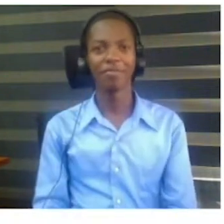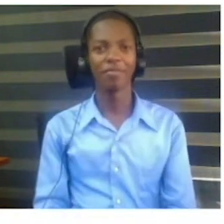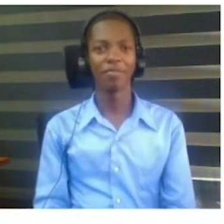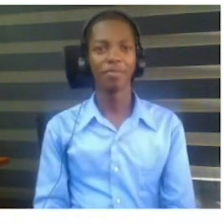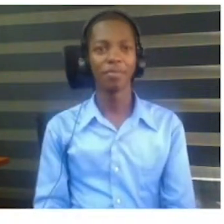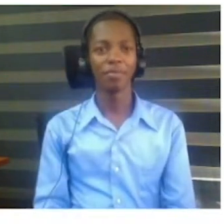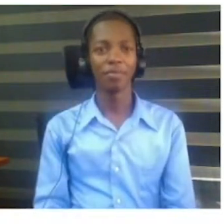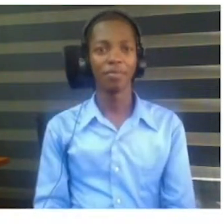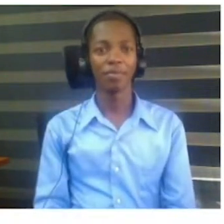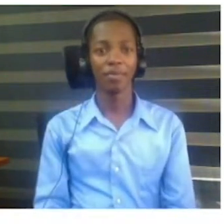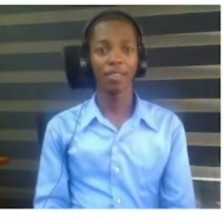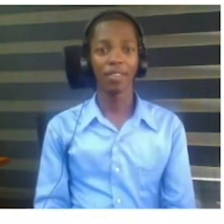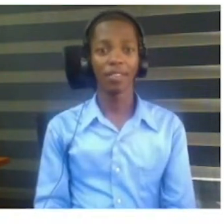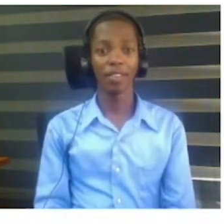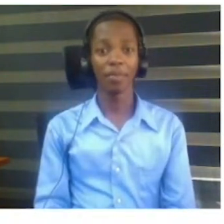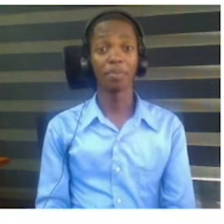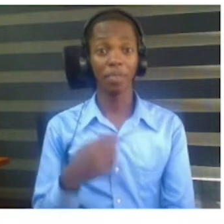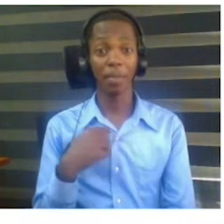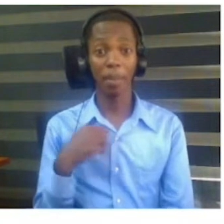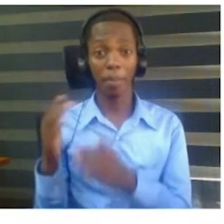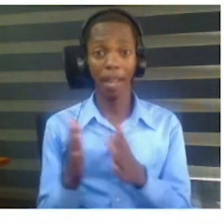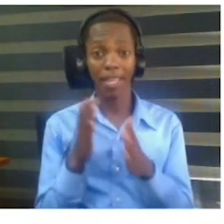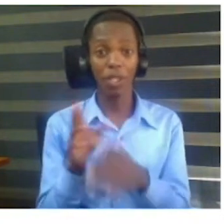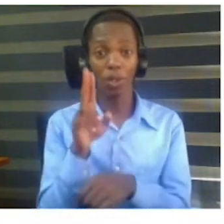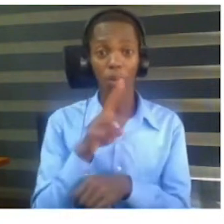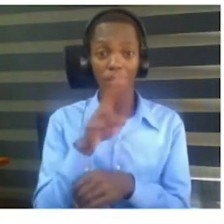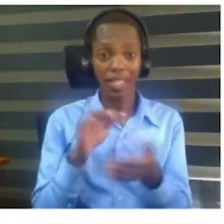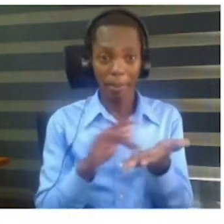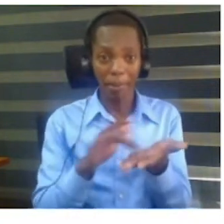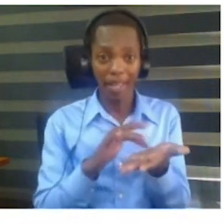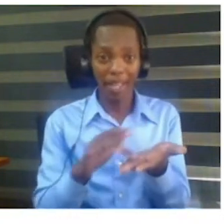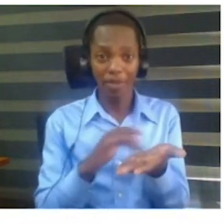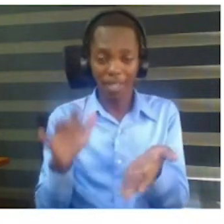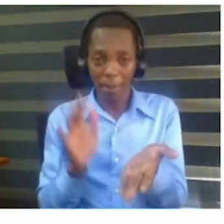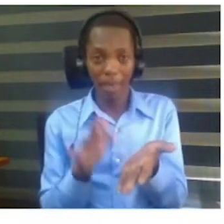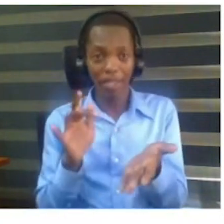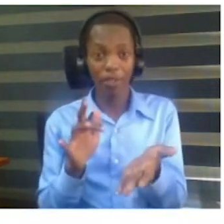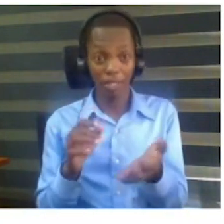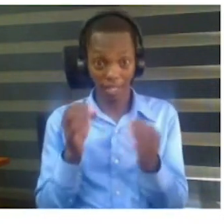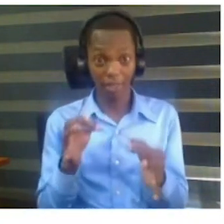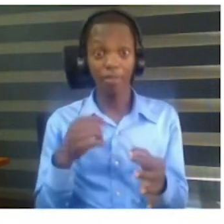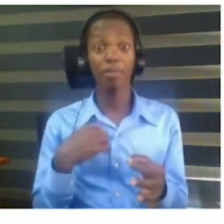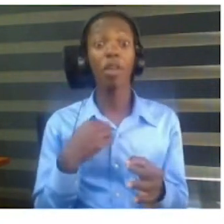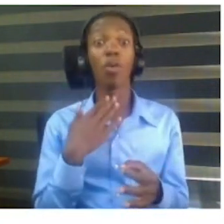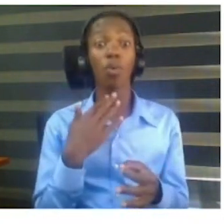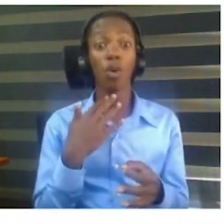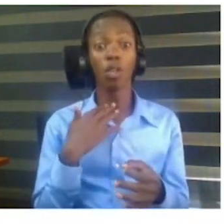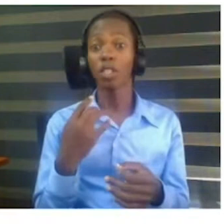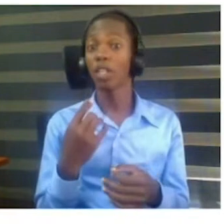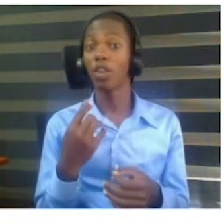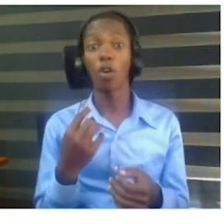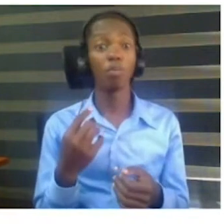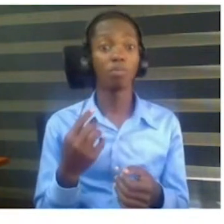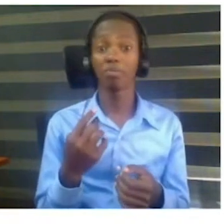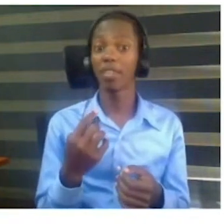braille display using the advanced forward button. If I wanted to instead use hand gestures on the iPhone, I